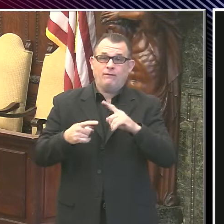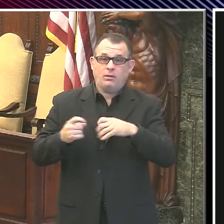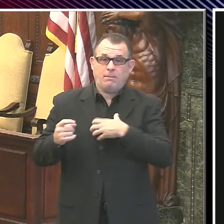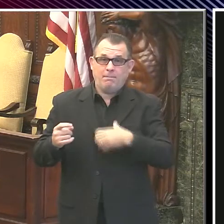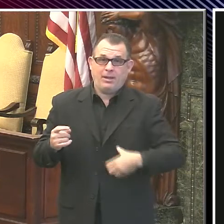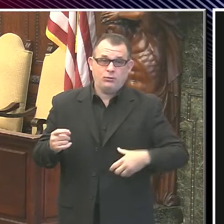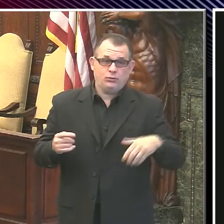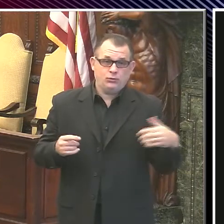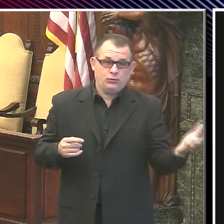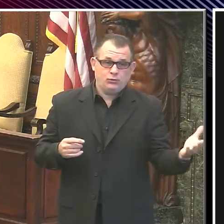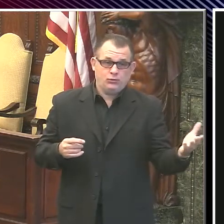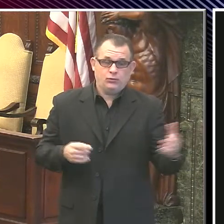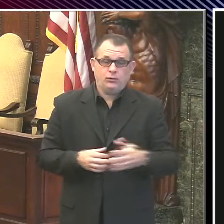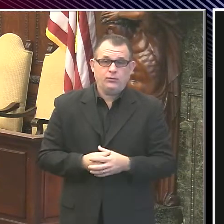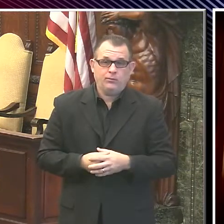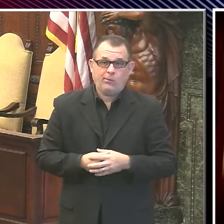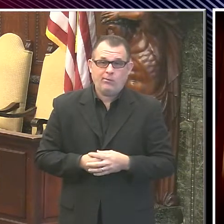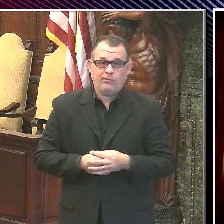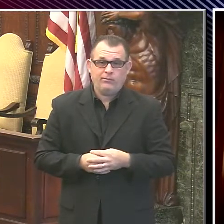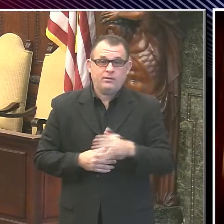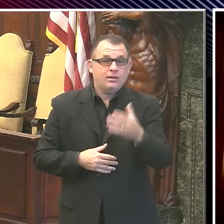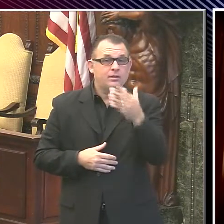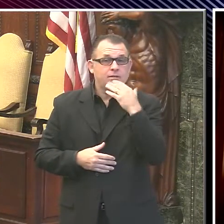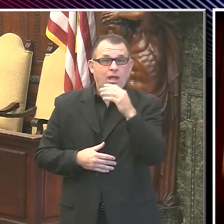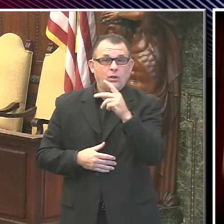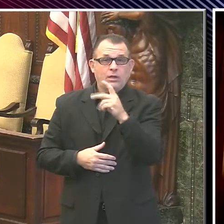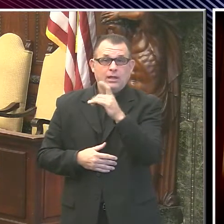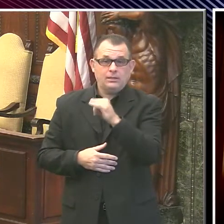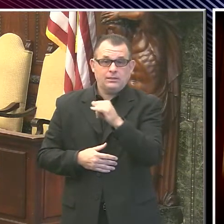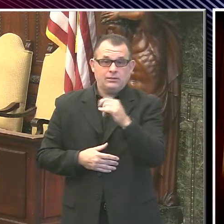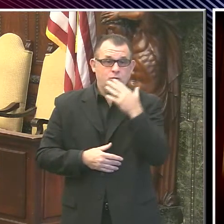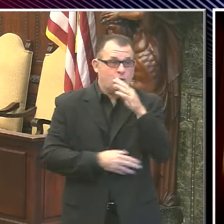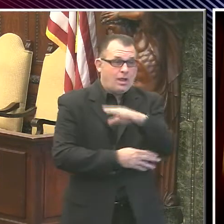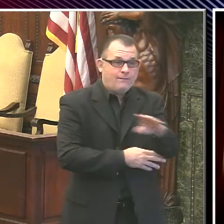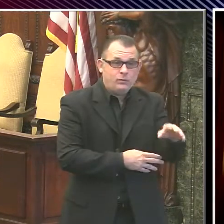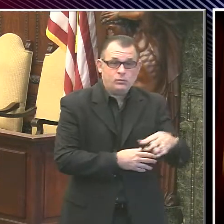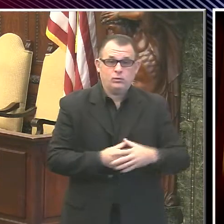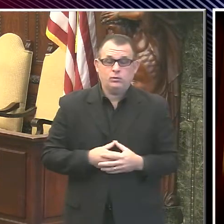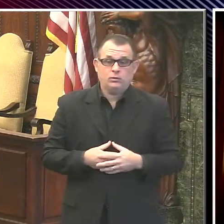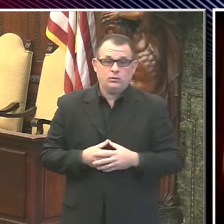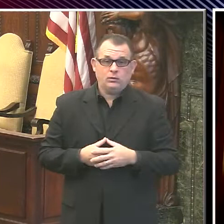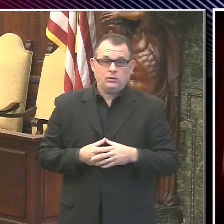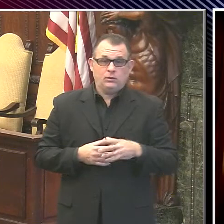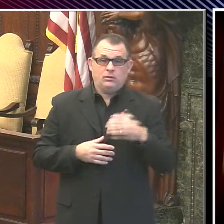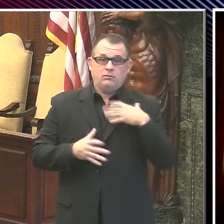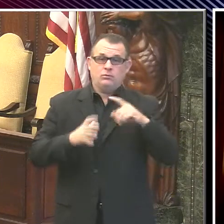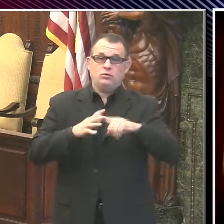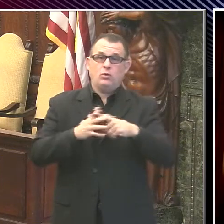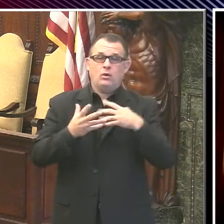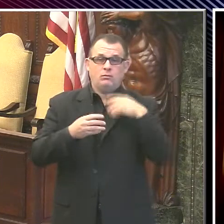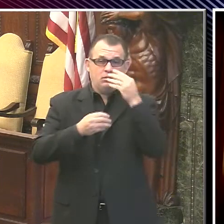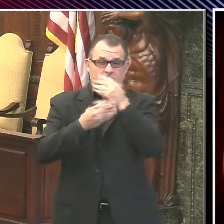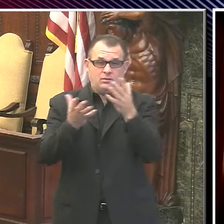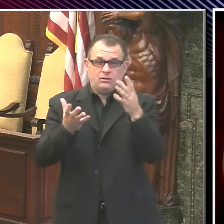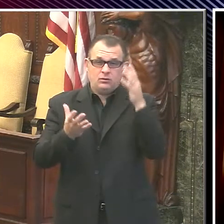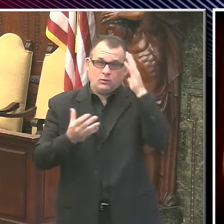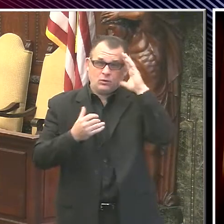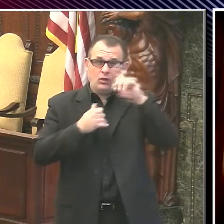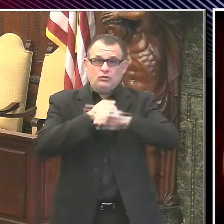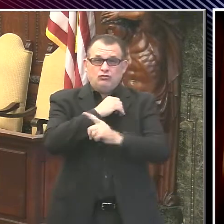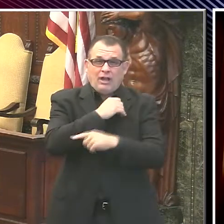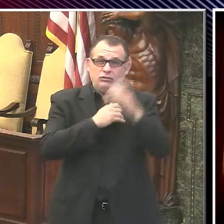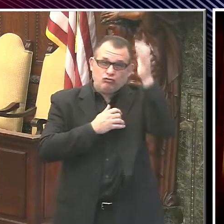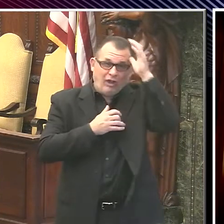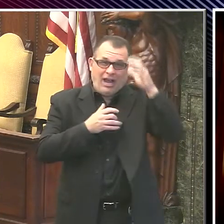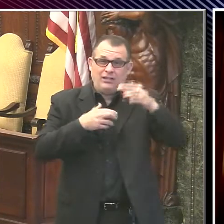Kenney. Mayor, you have the floor. Thanks, Kelly, and good afternoon, everybody. Today, I want to start by giving everyone an update on the trash and recycling situation.